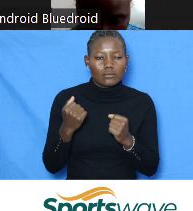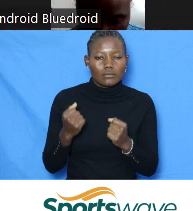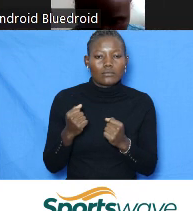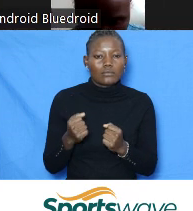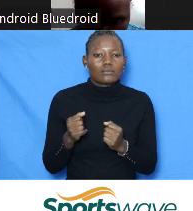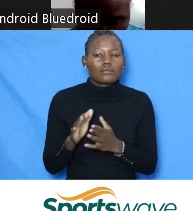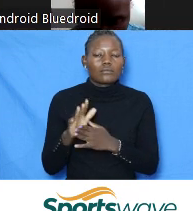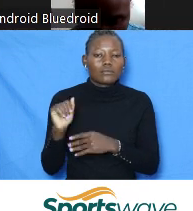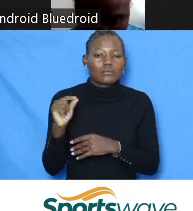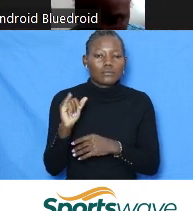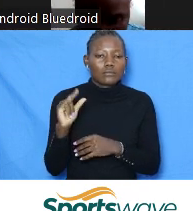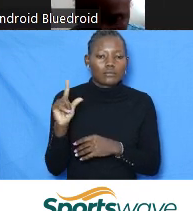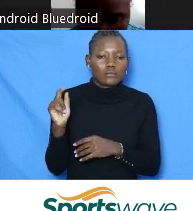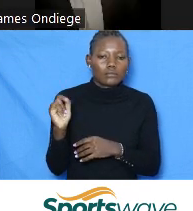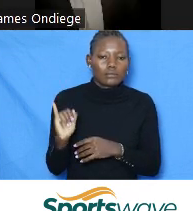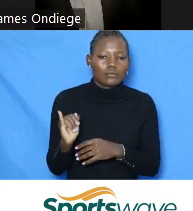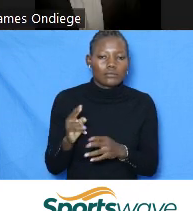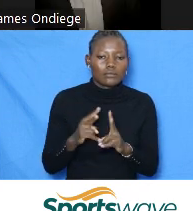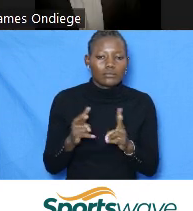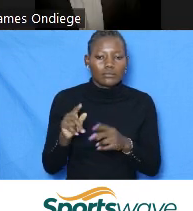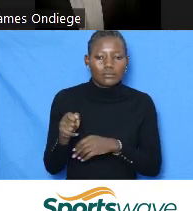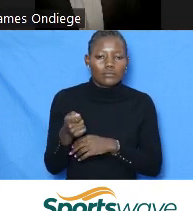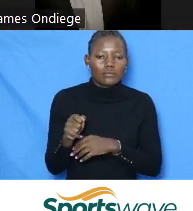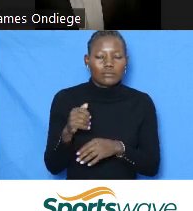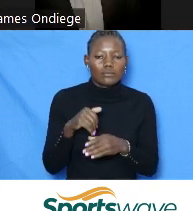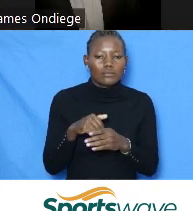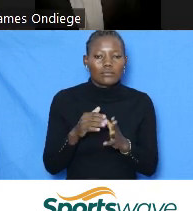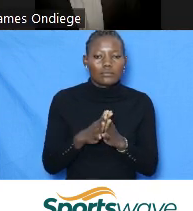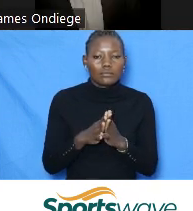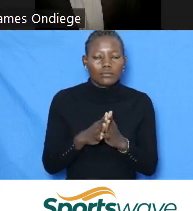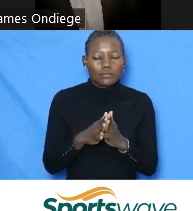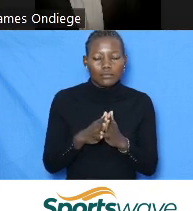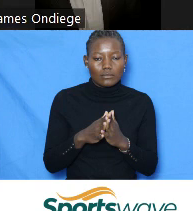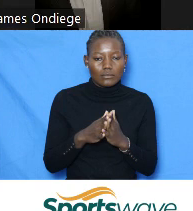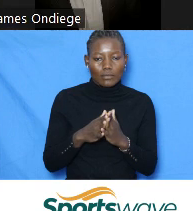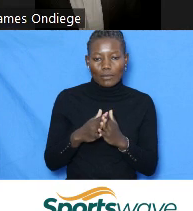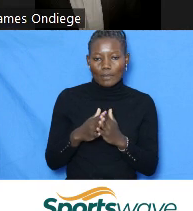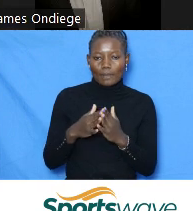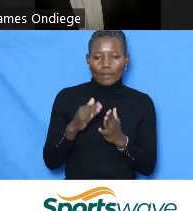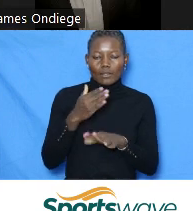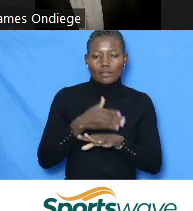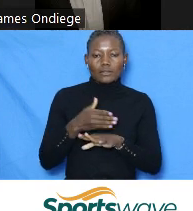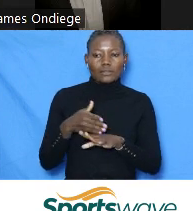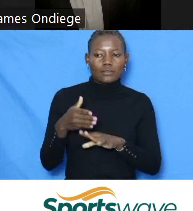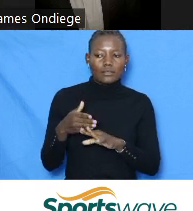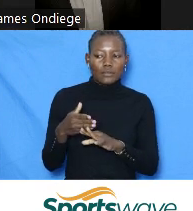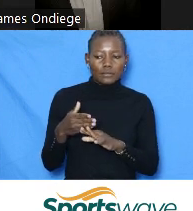balance. These are very key when you come into injury prevention. These are the key aspects of the pre-season training.